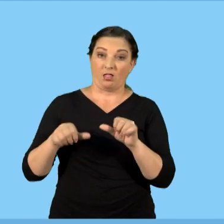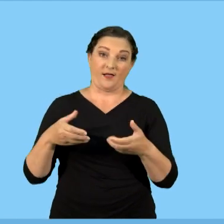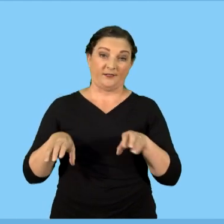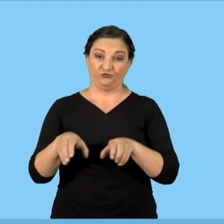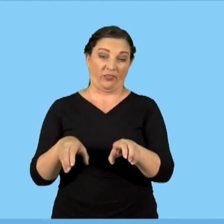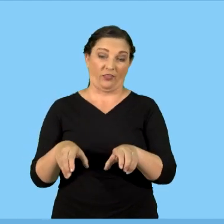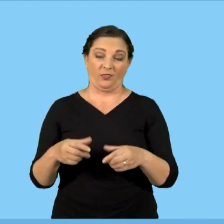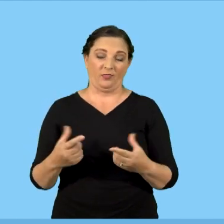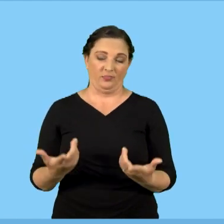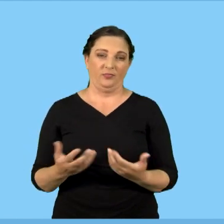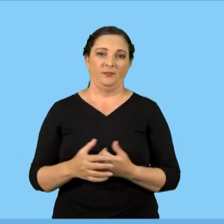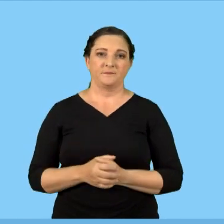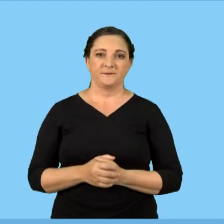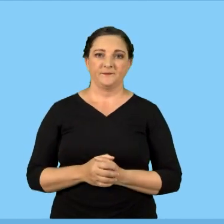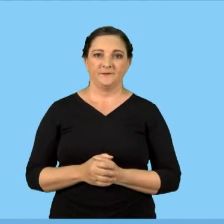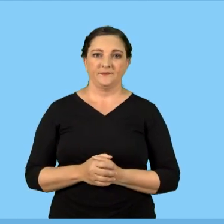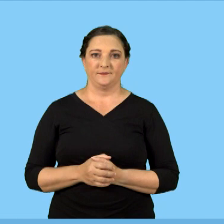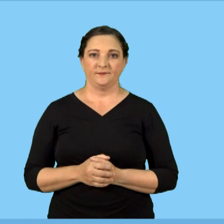chemical reaction.